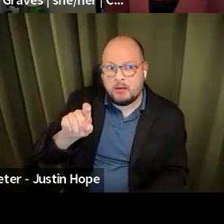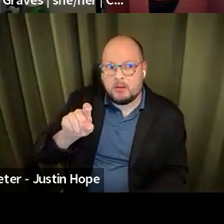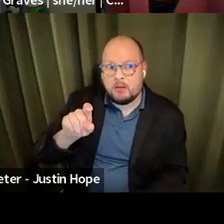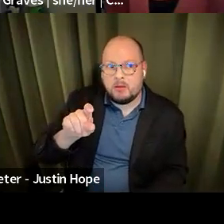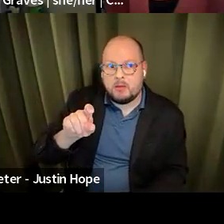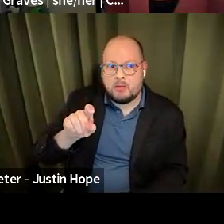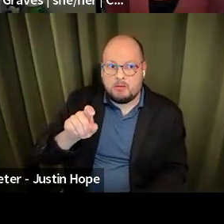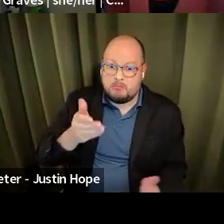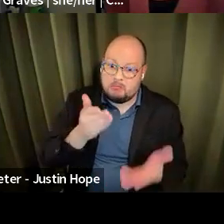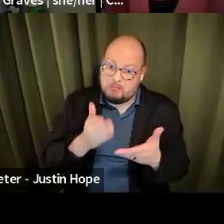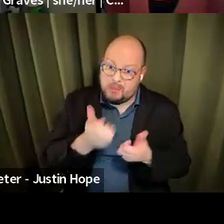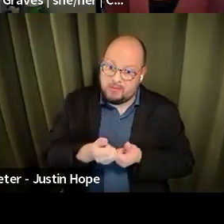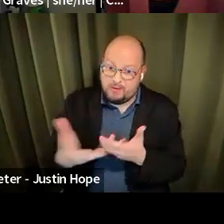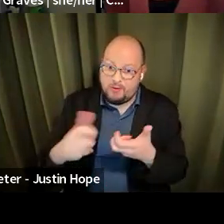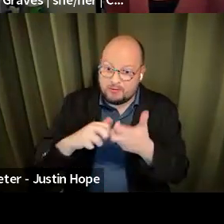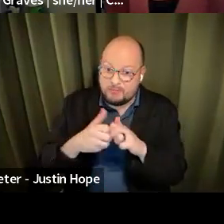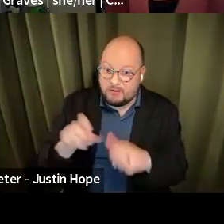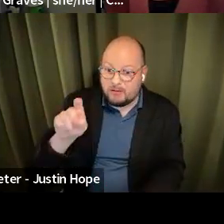cause problems for you?